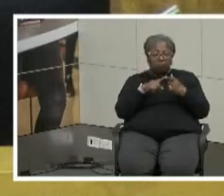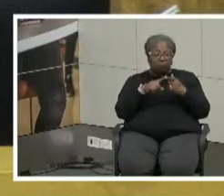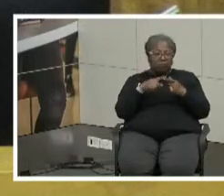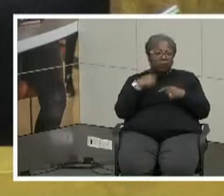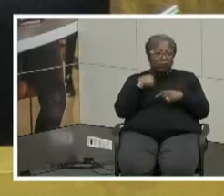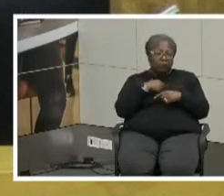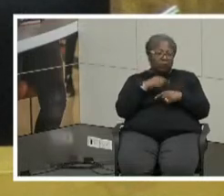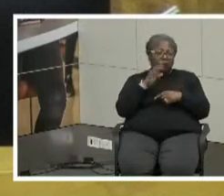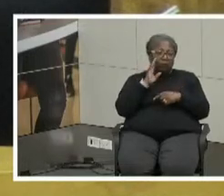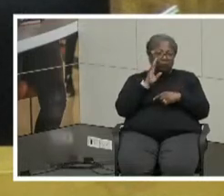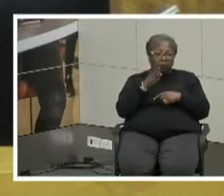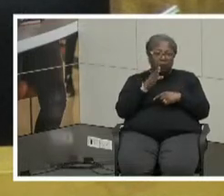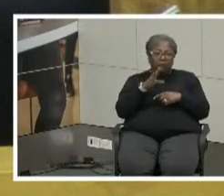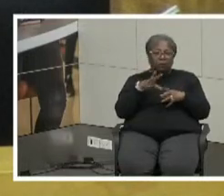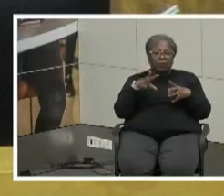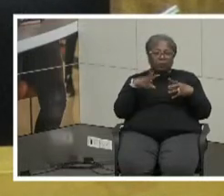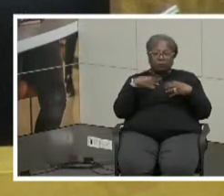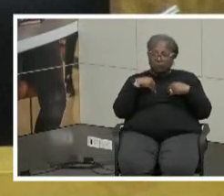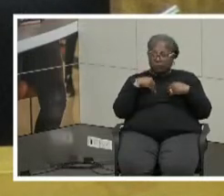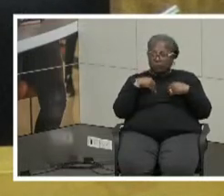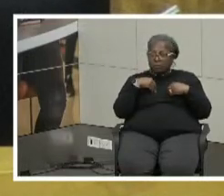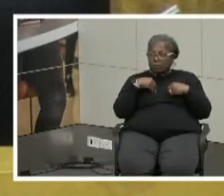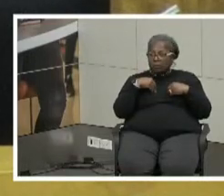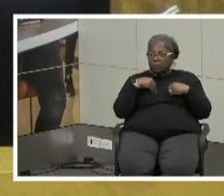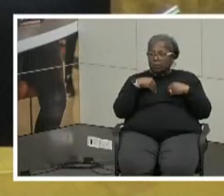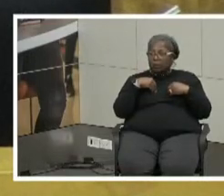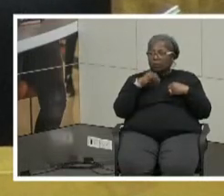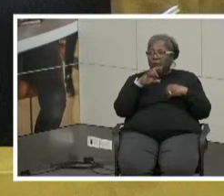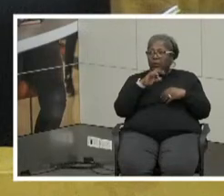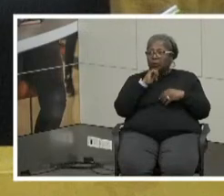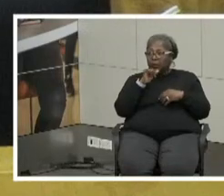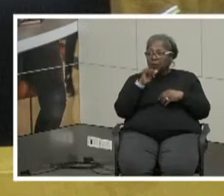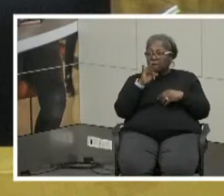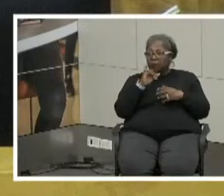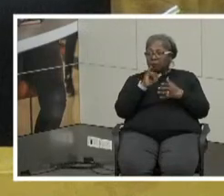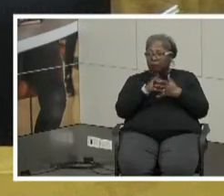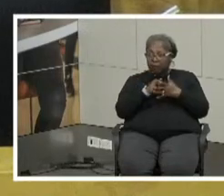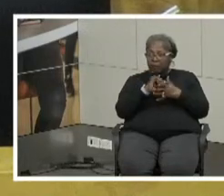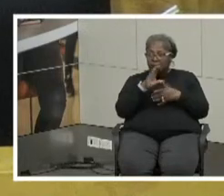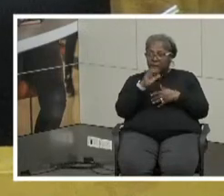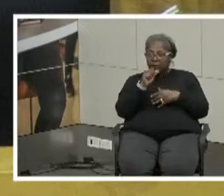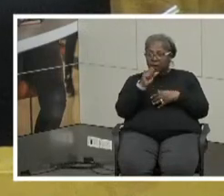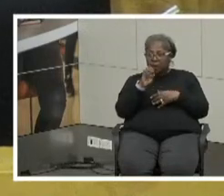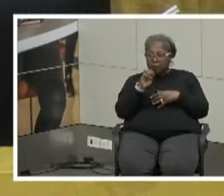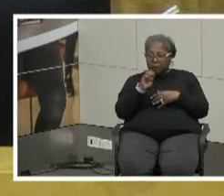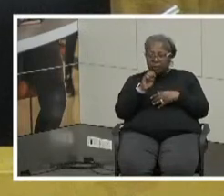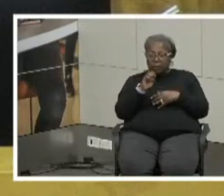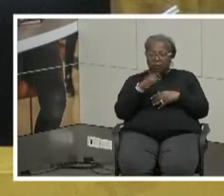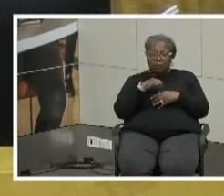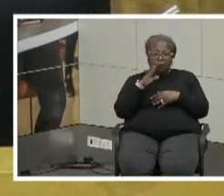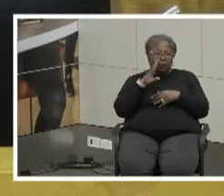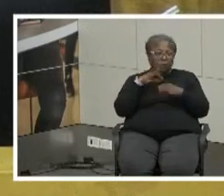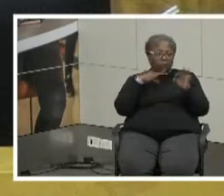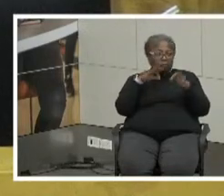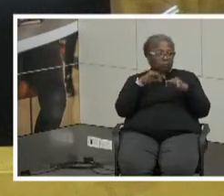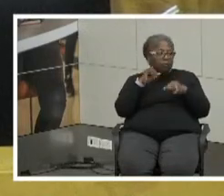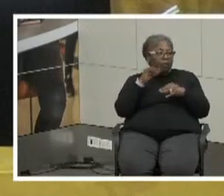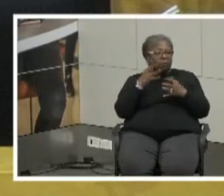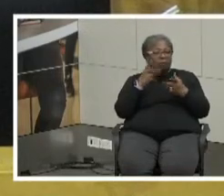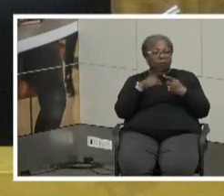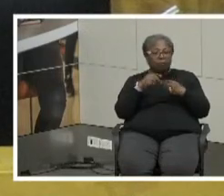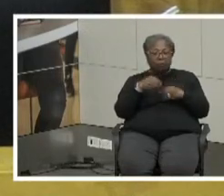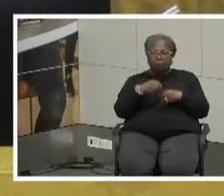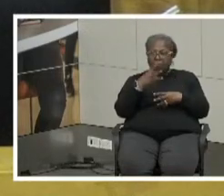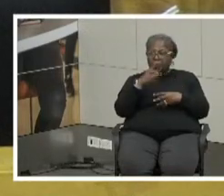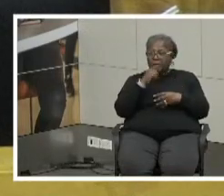will um accept the item or not accept it if that's the case but um I'm gonna just go through it if you want to pull it